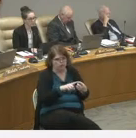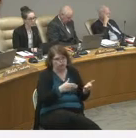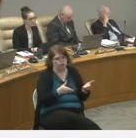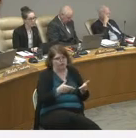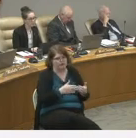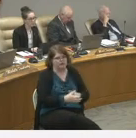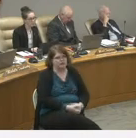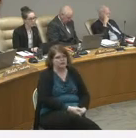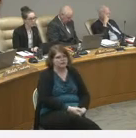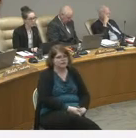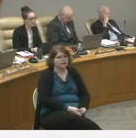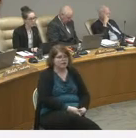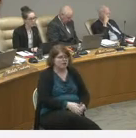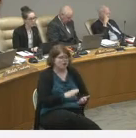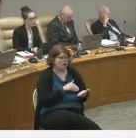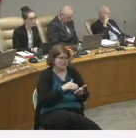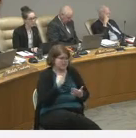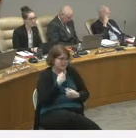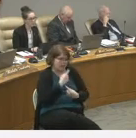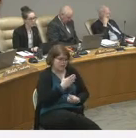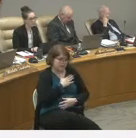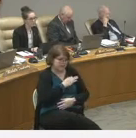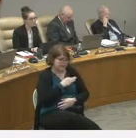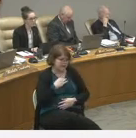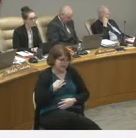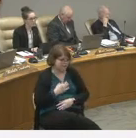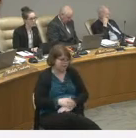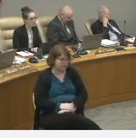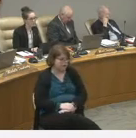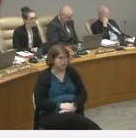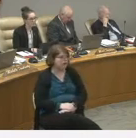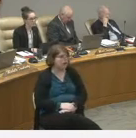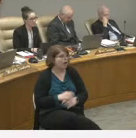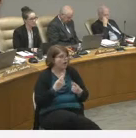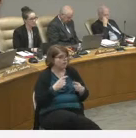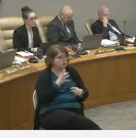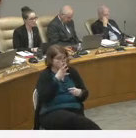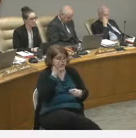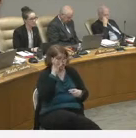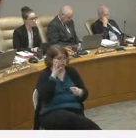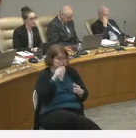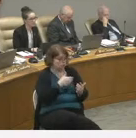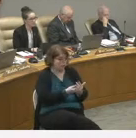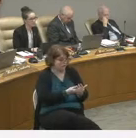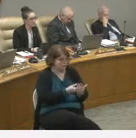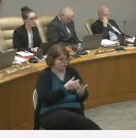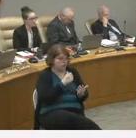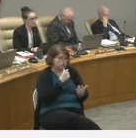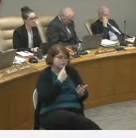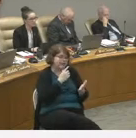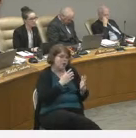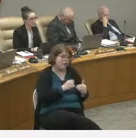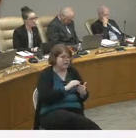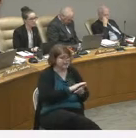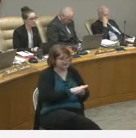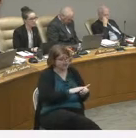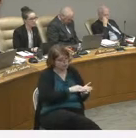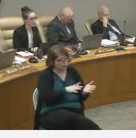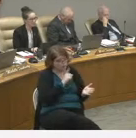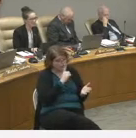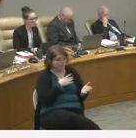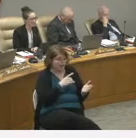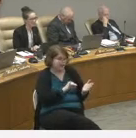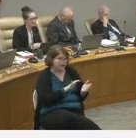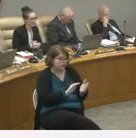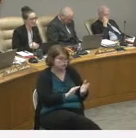and we often I often say to my staff when parents come in don't just say that they're they're a nice student they're we really